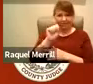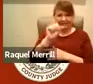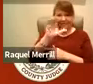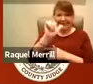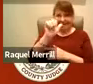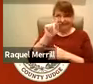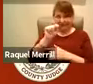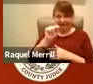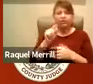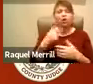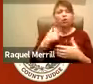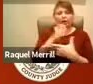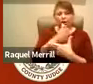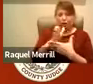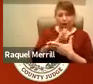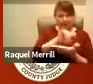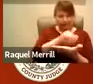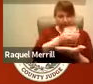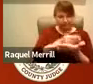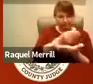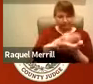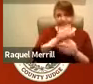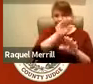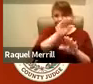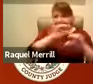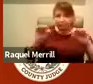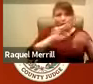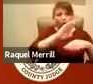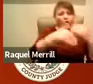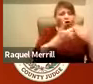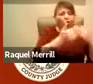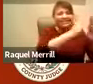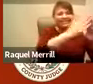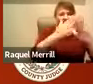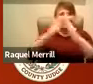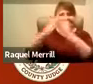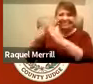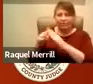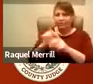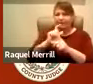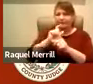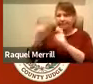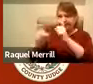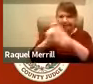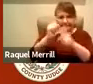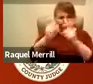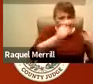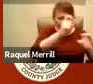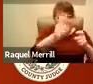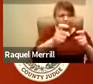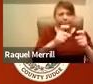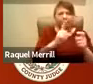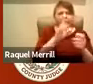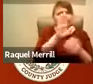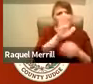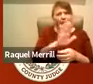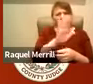We shared these funds with all of the municipalities. We gave all of the municipalities, I believe it was